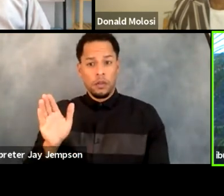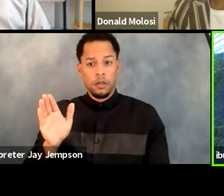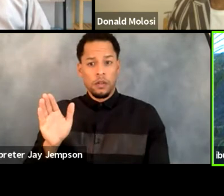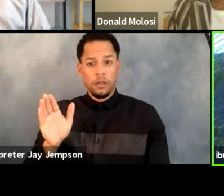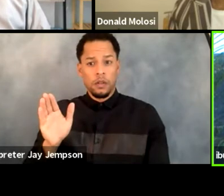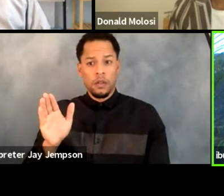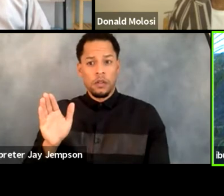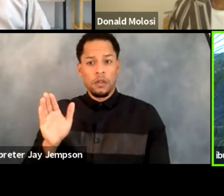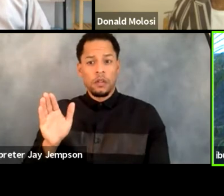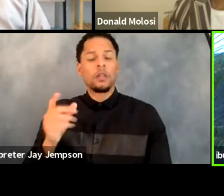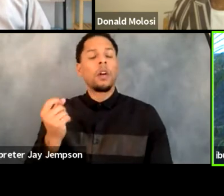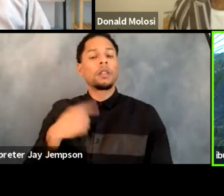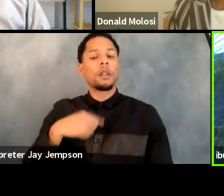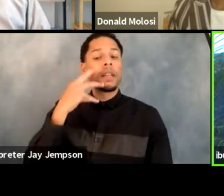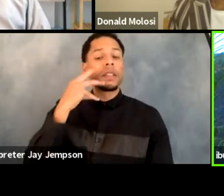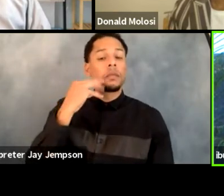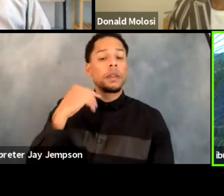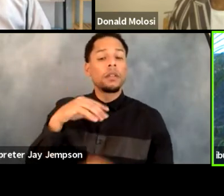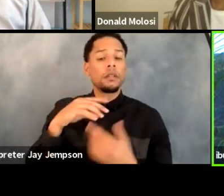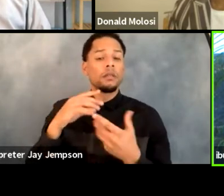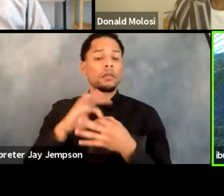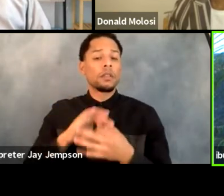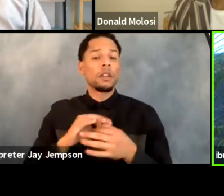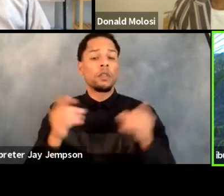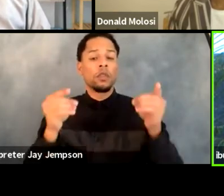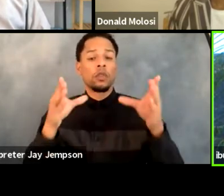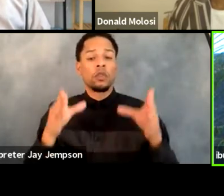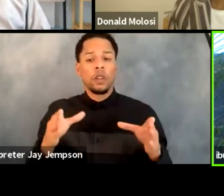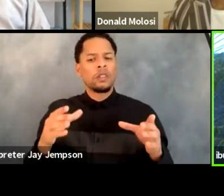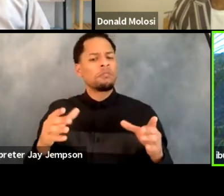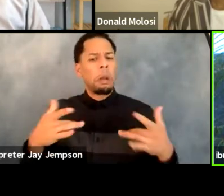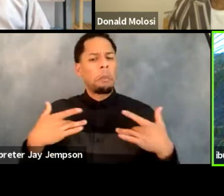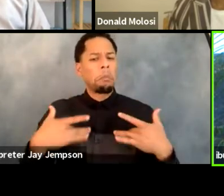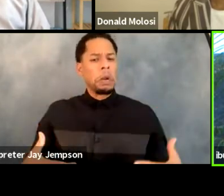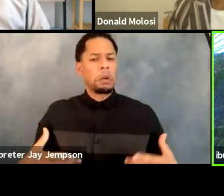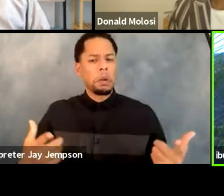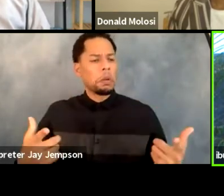as a director, you know, I've always invited people, you know, to